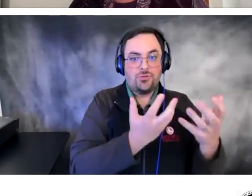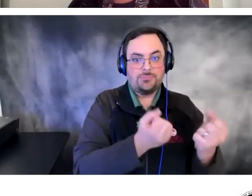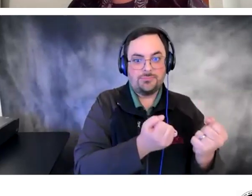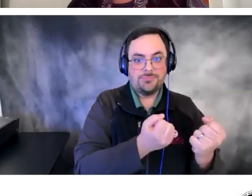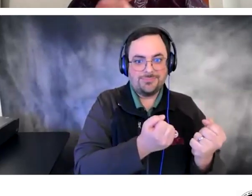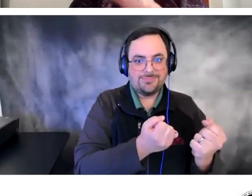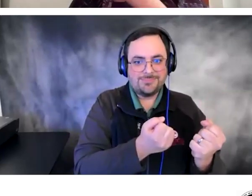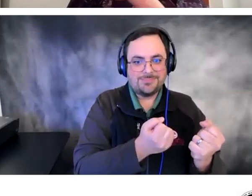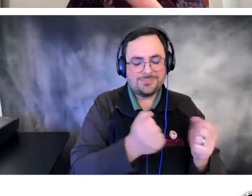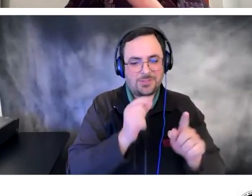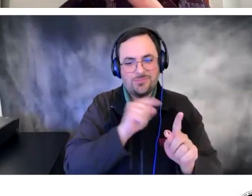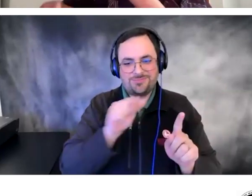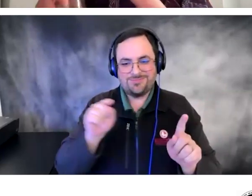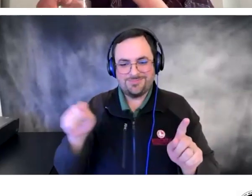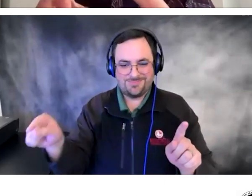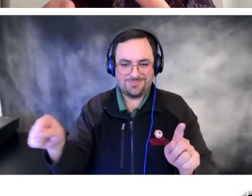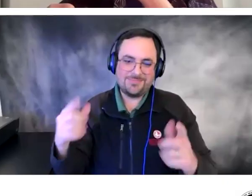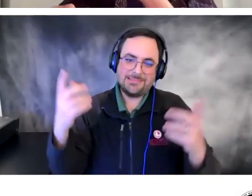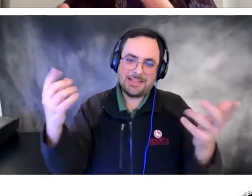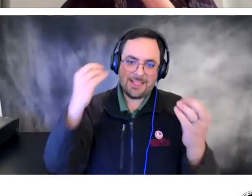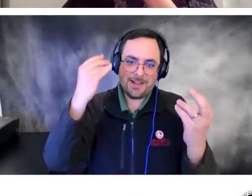expressive signs.